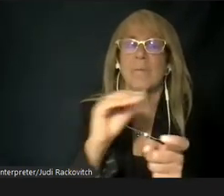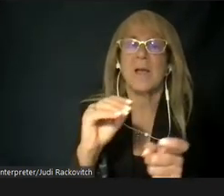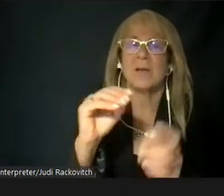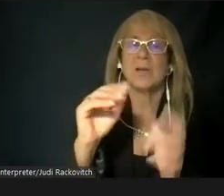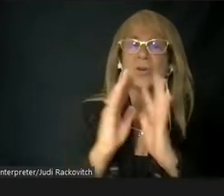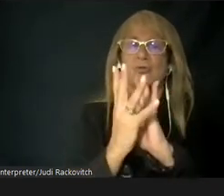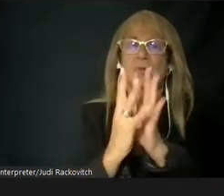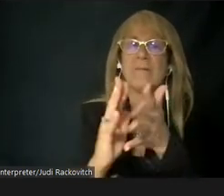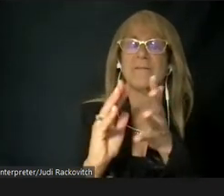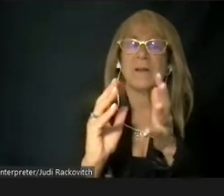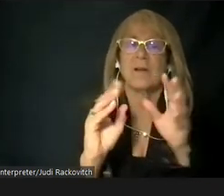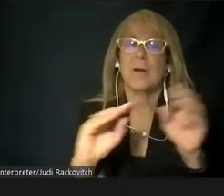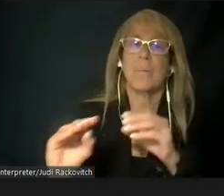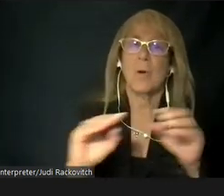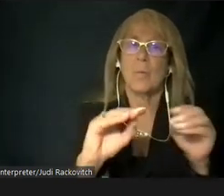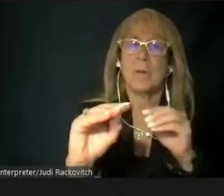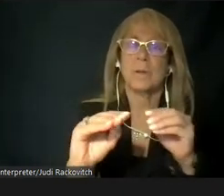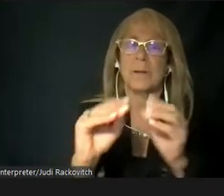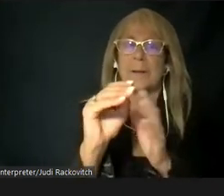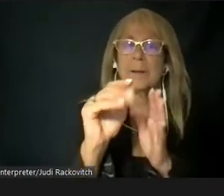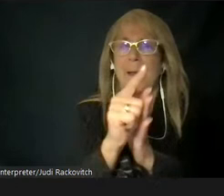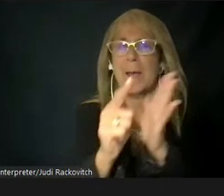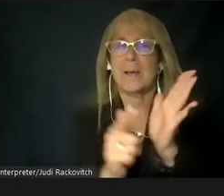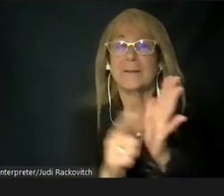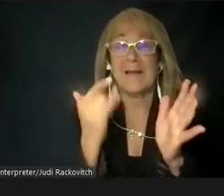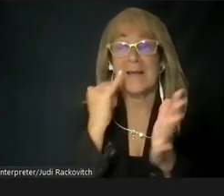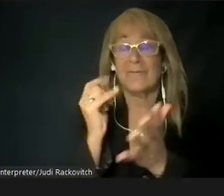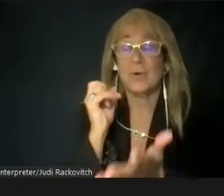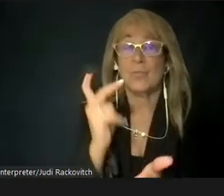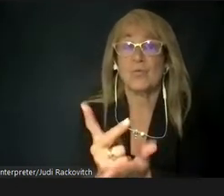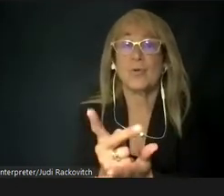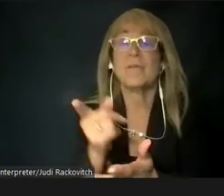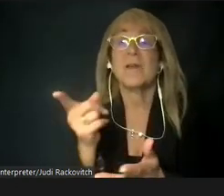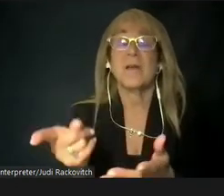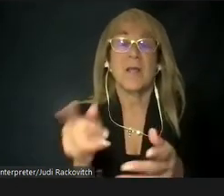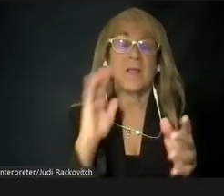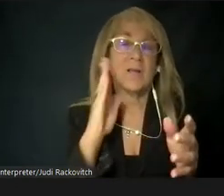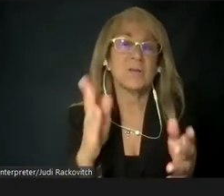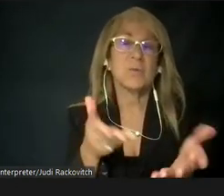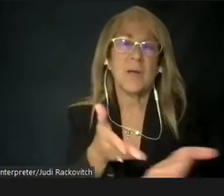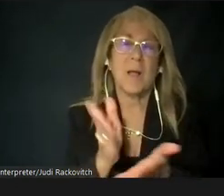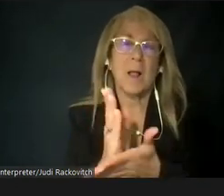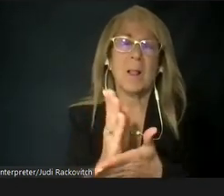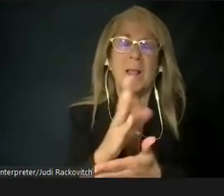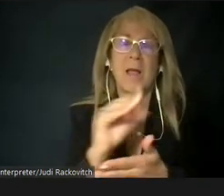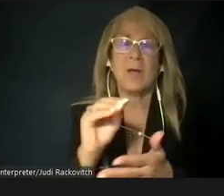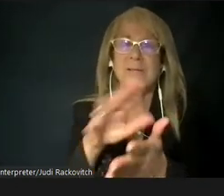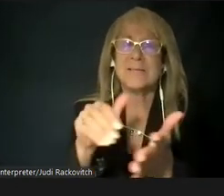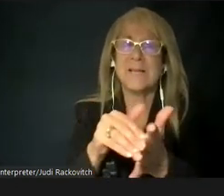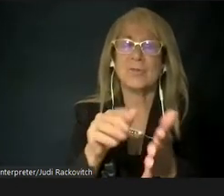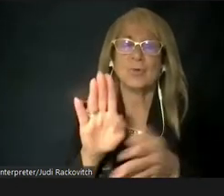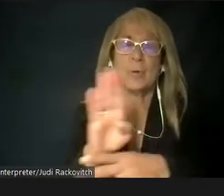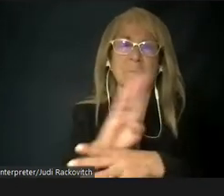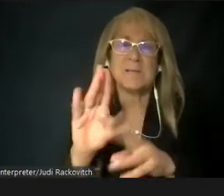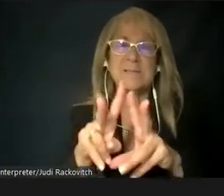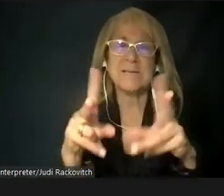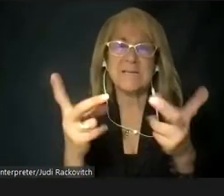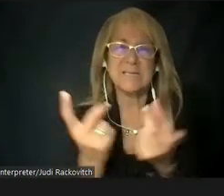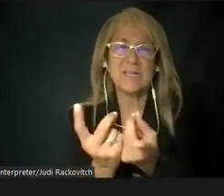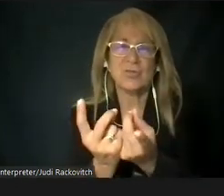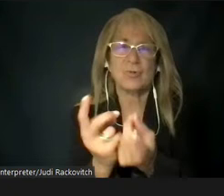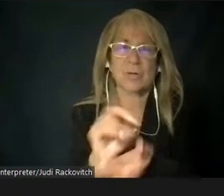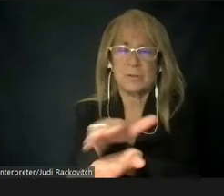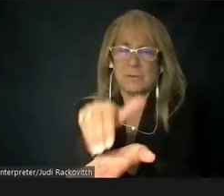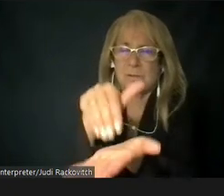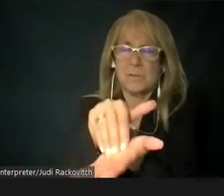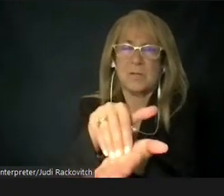Federal Highway Administration, this act would entail vehicles entering or remaining in the Manhattan Central Business District to be Net revenues would